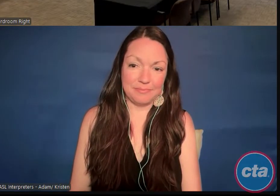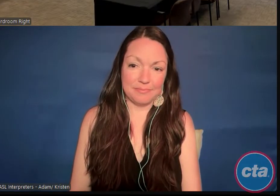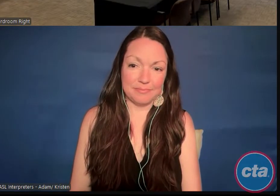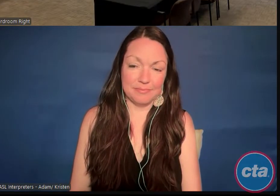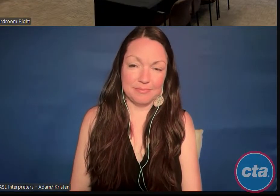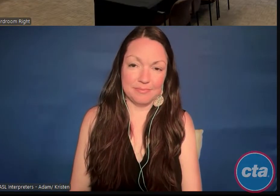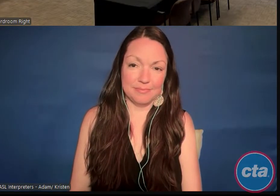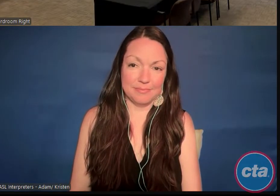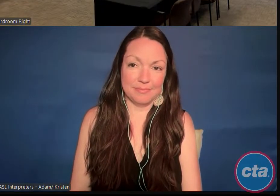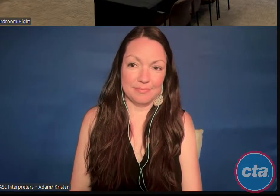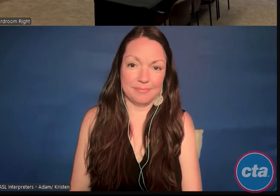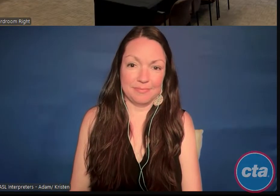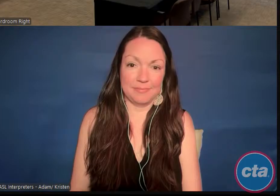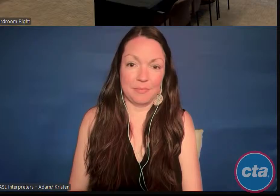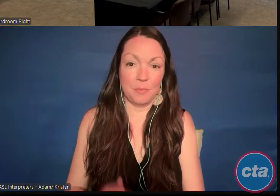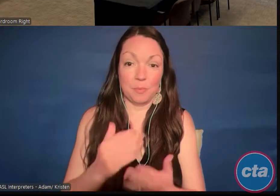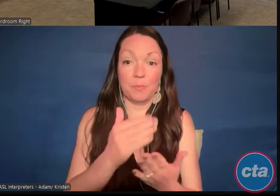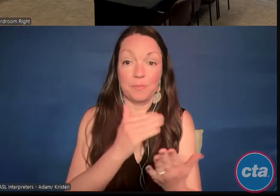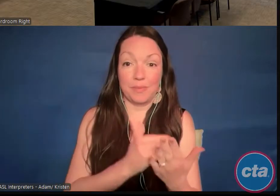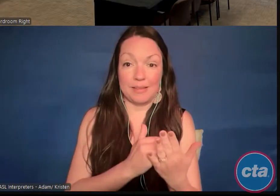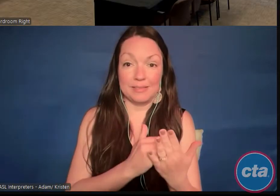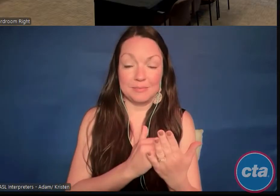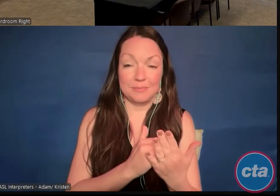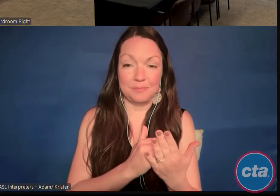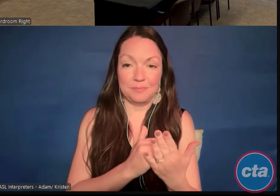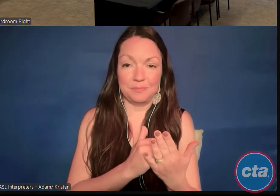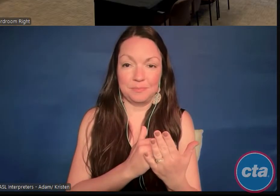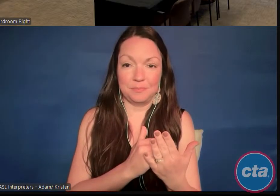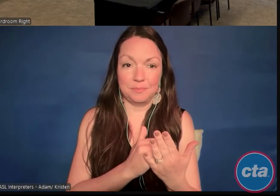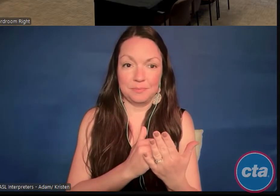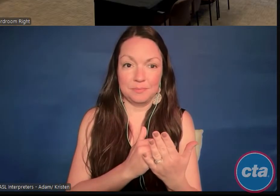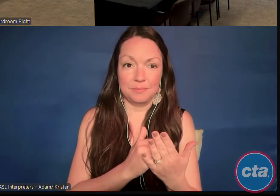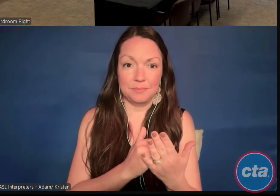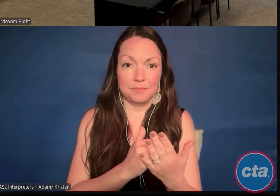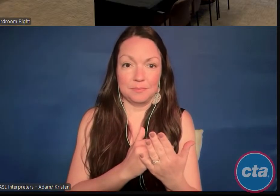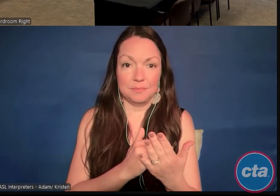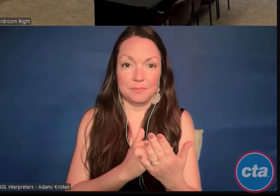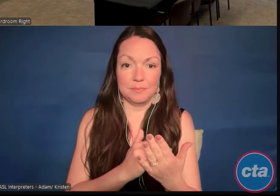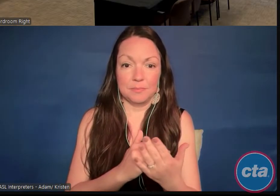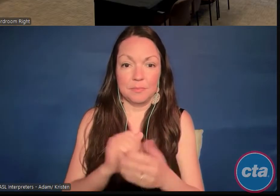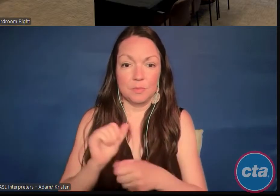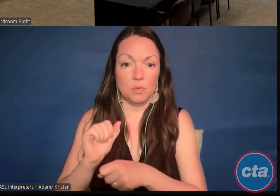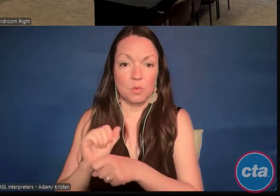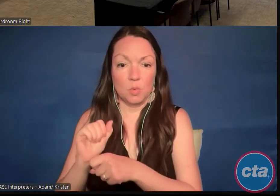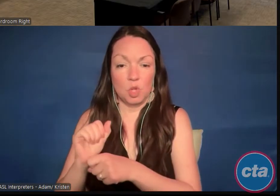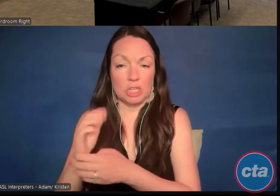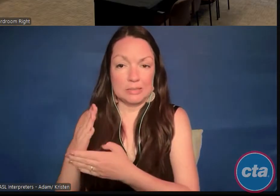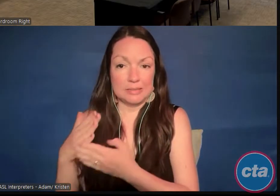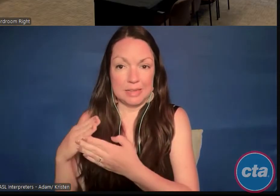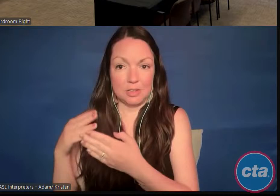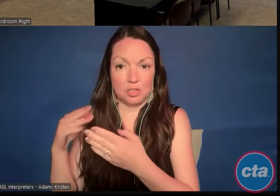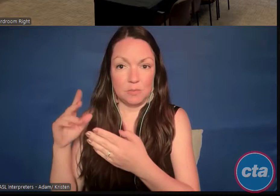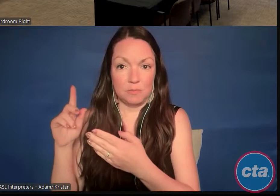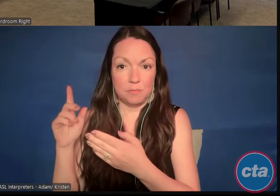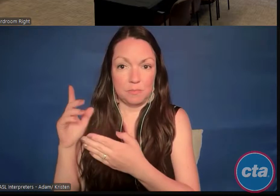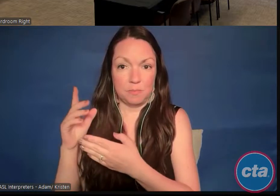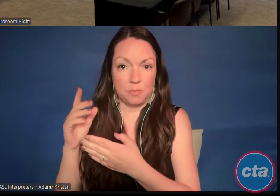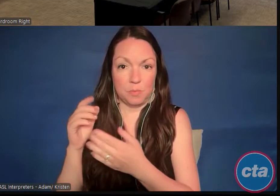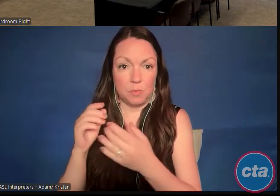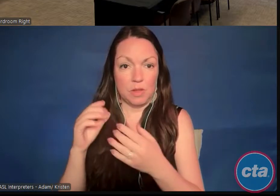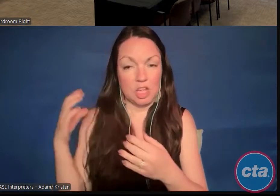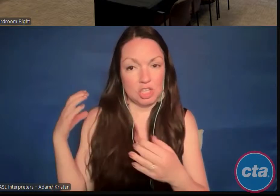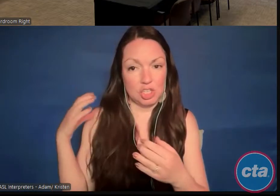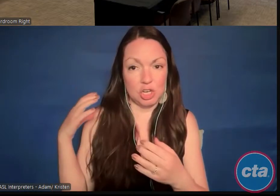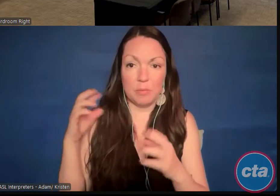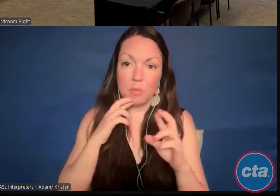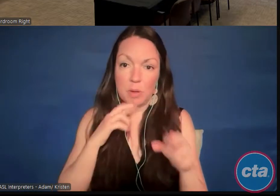Well, next on the agenda, since we swapped the working session with the chairman's report, I